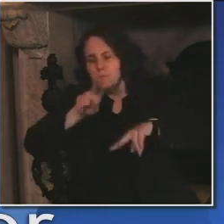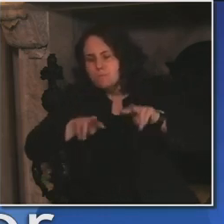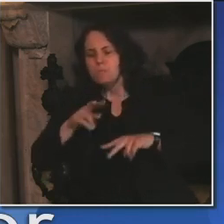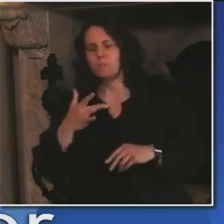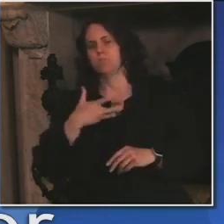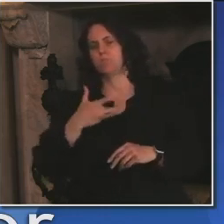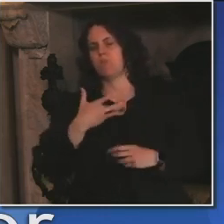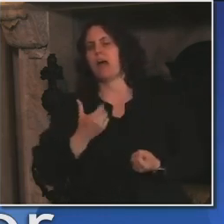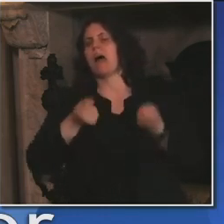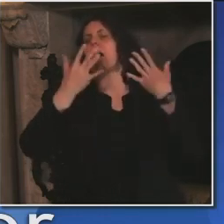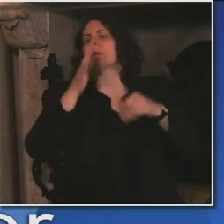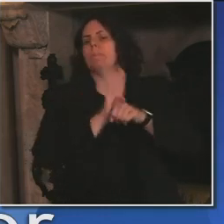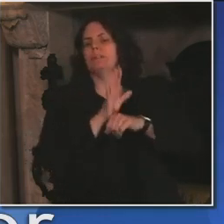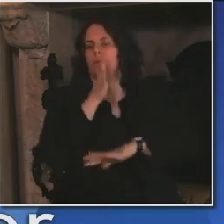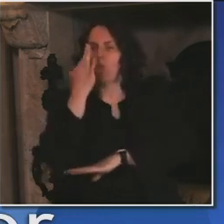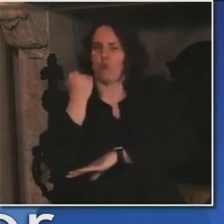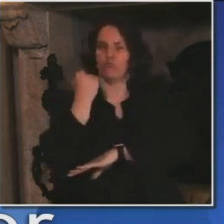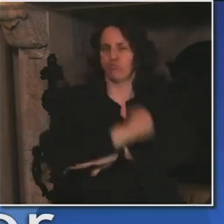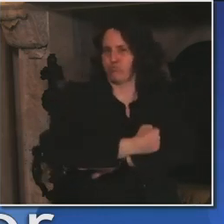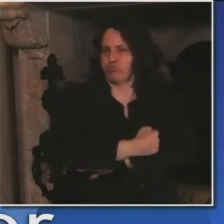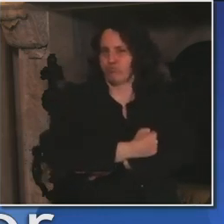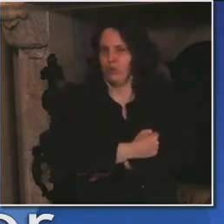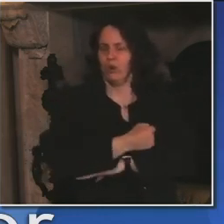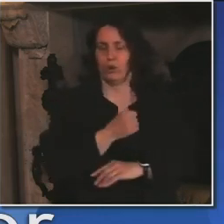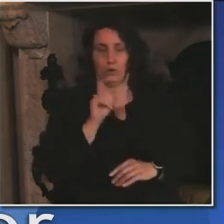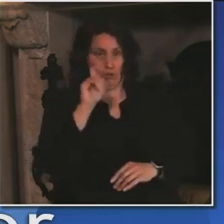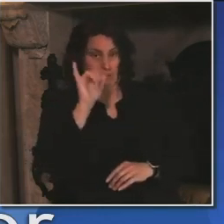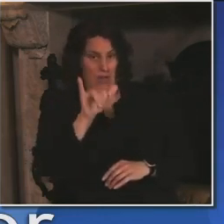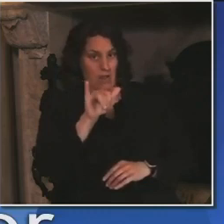closing? Do you think that's a false equivalency? Where do you kind of stand on that?